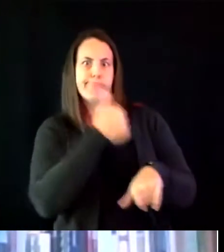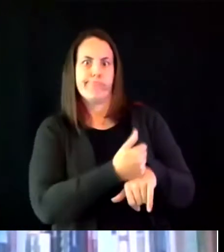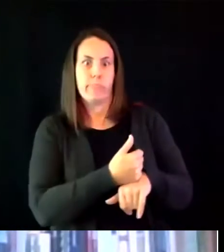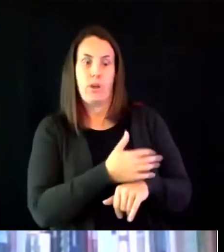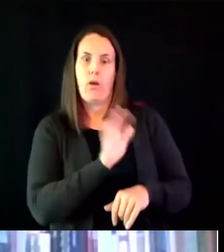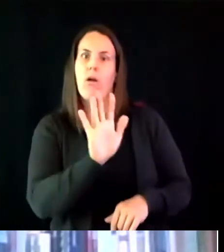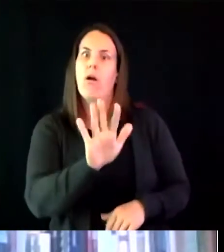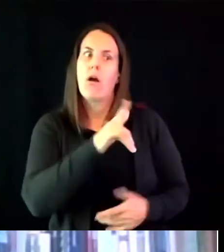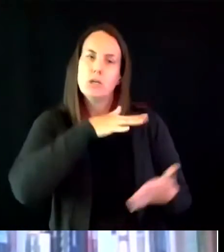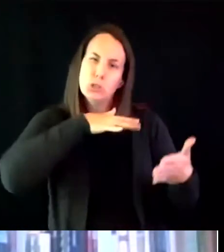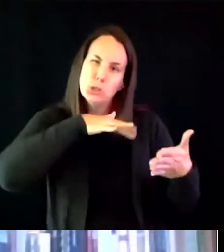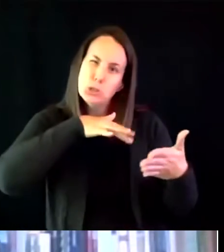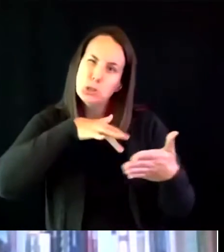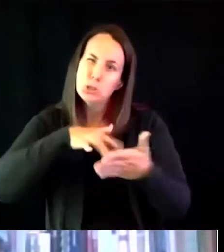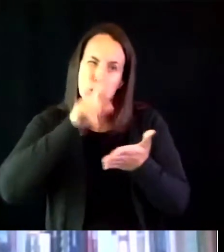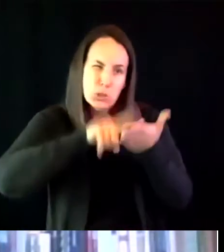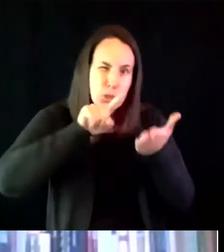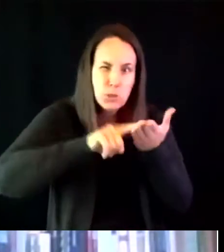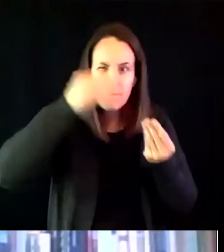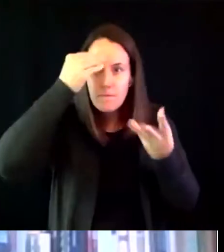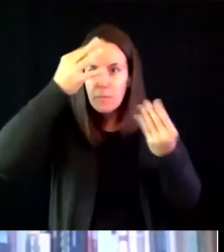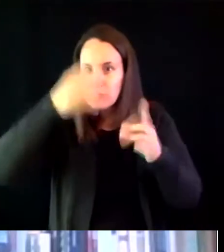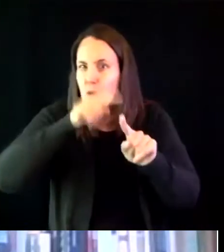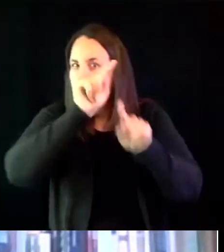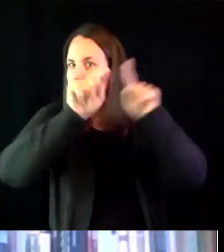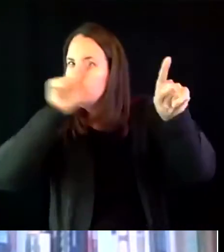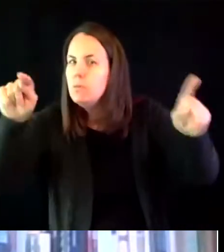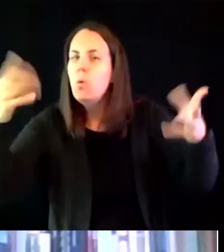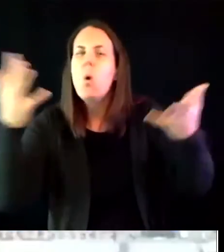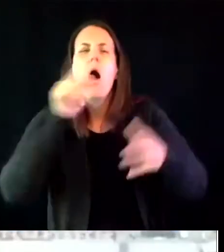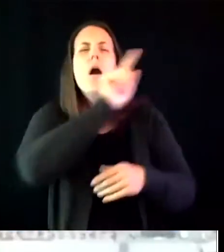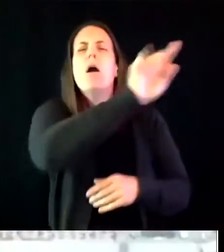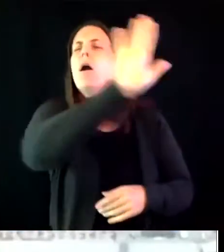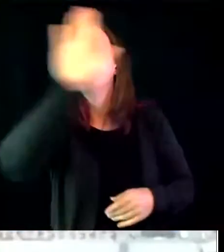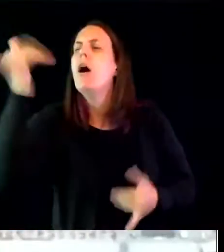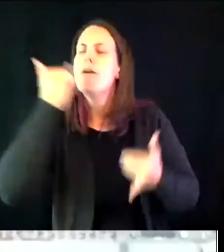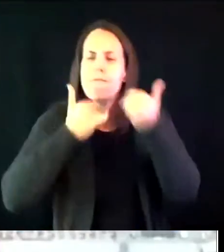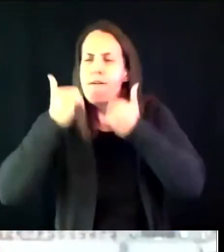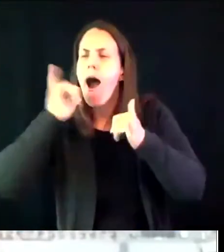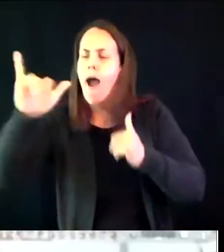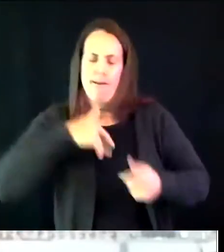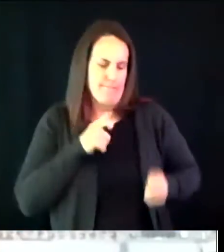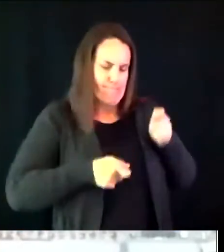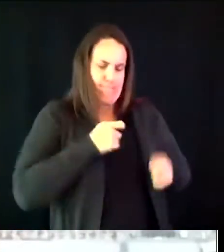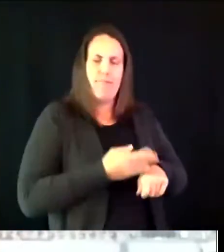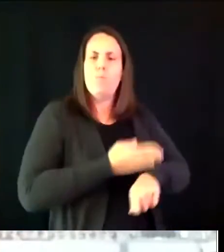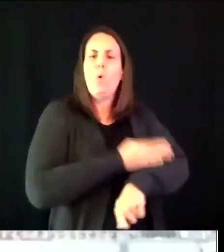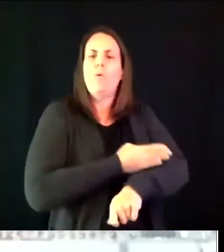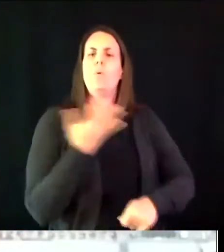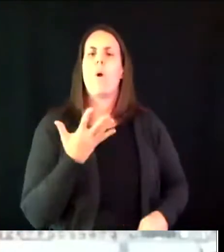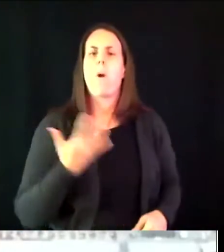and your team. And what lessons learned would you share? The number one lesson